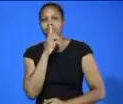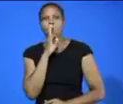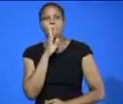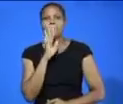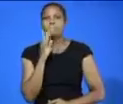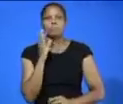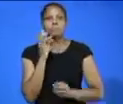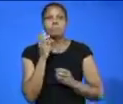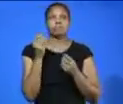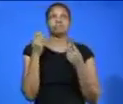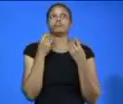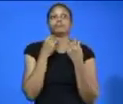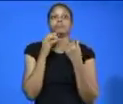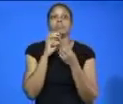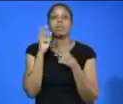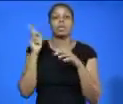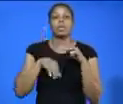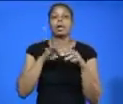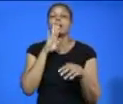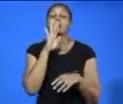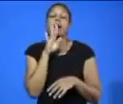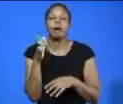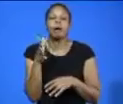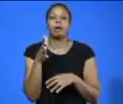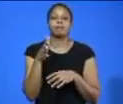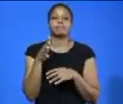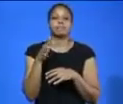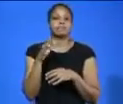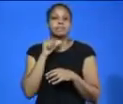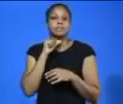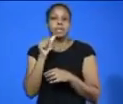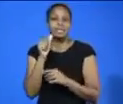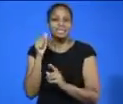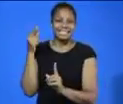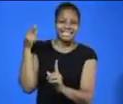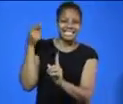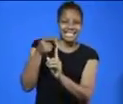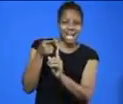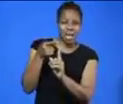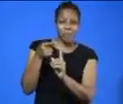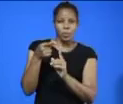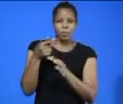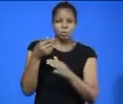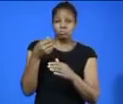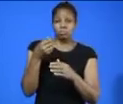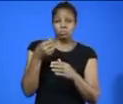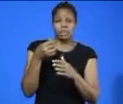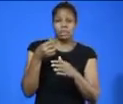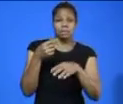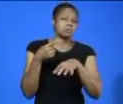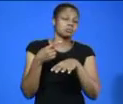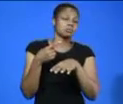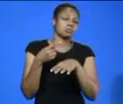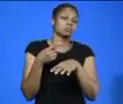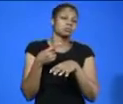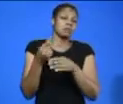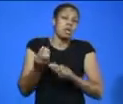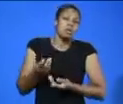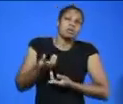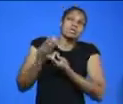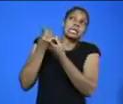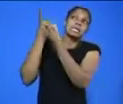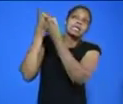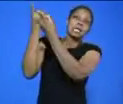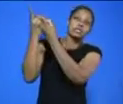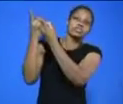was born. It was not until the time of the christening, allow me to use Jamaican phrase, that when they